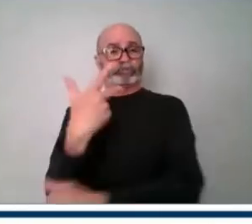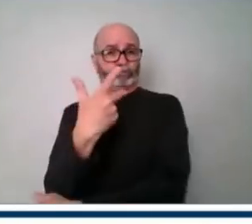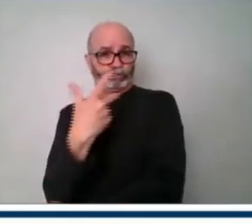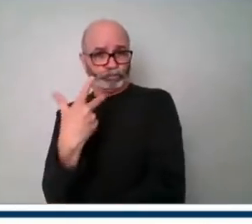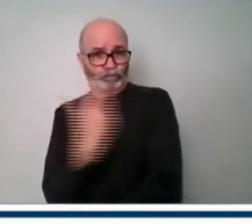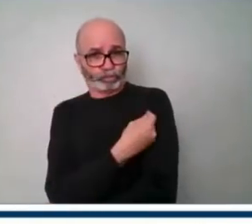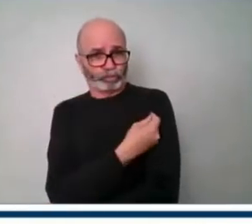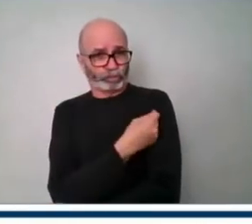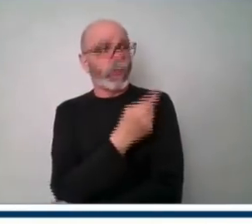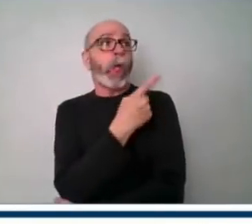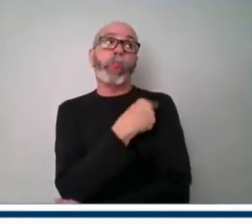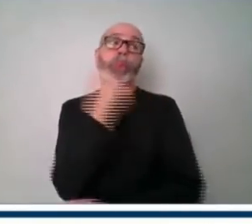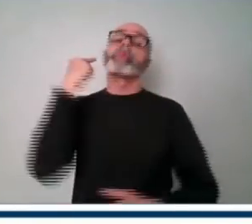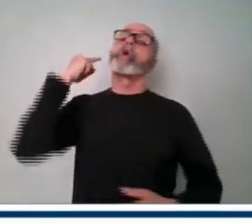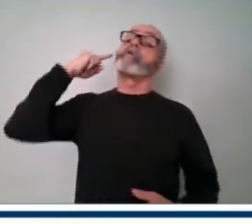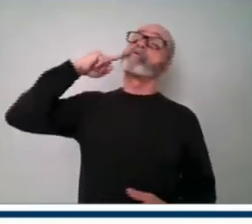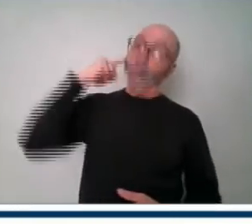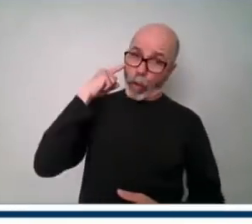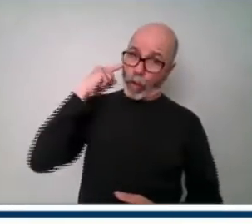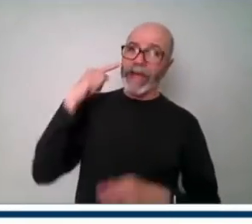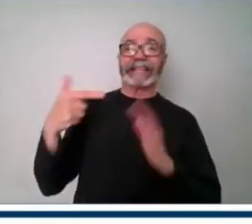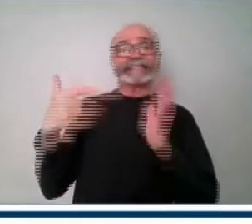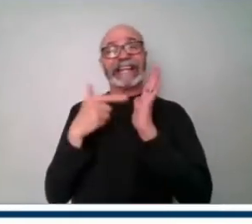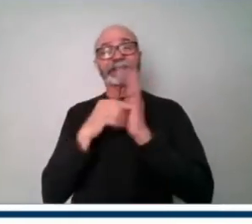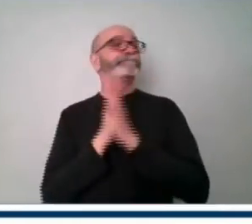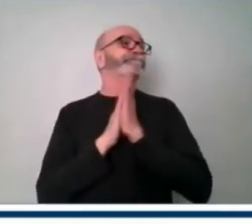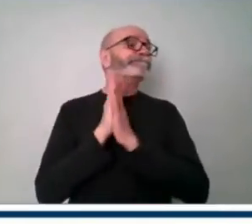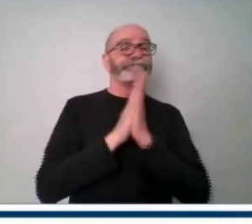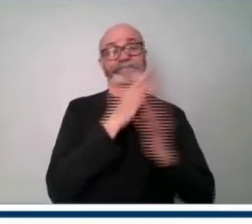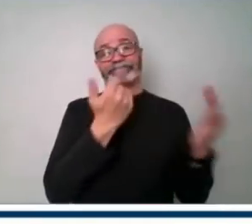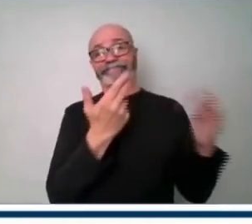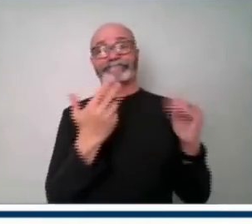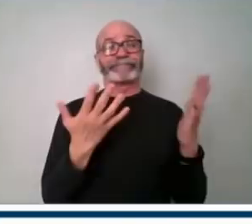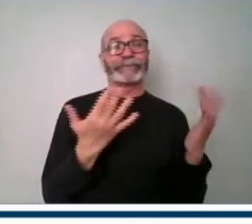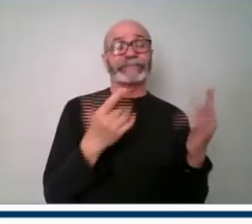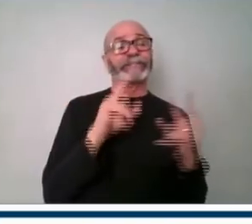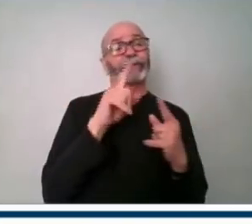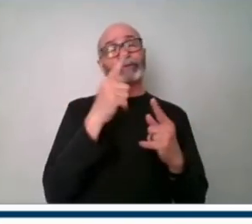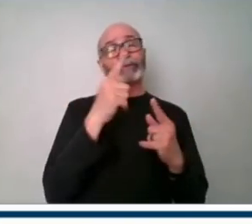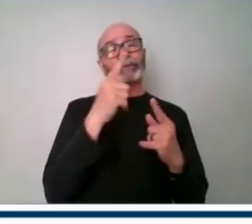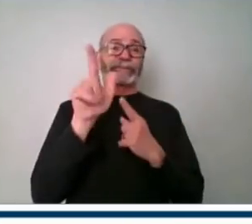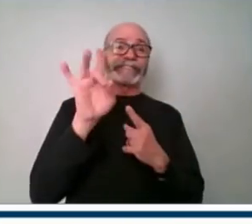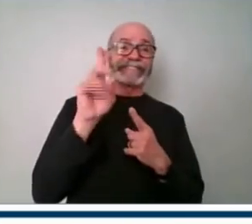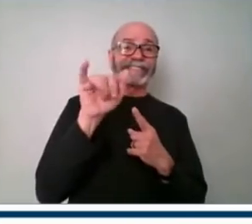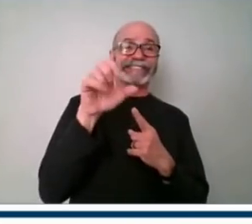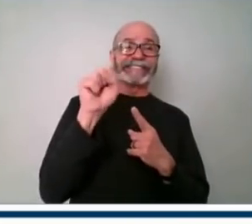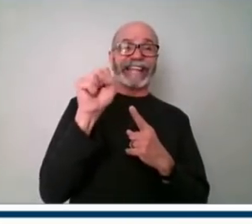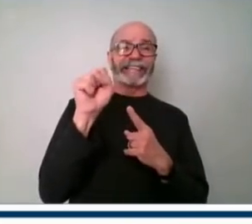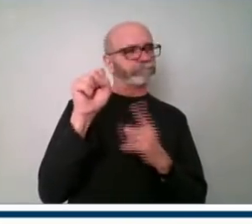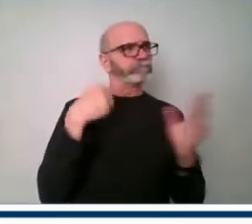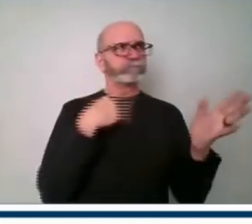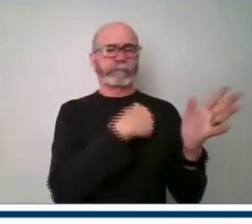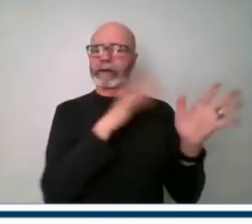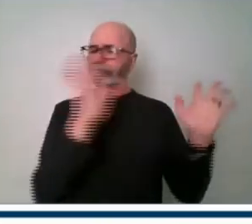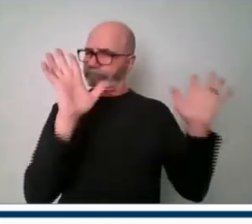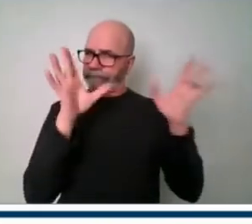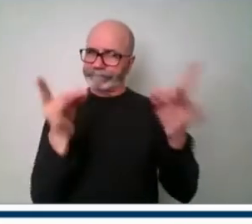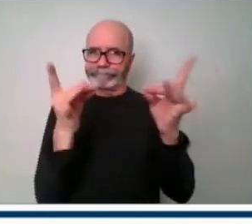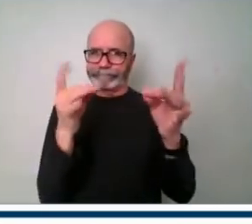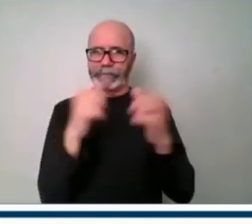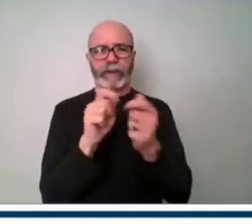get their second dose 21 to 28 days later. We are honoring that consent. It would be ethically wrong to change it on them